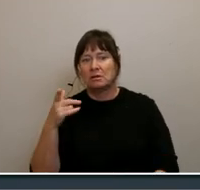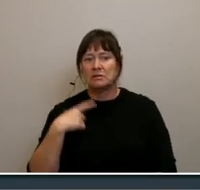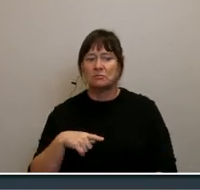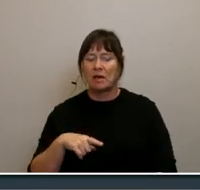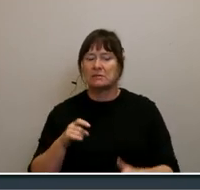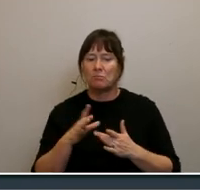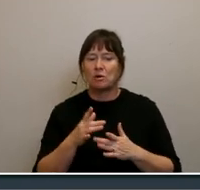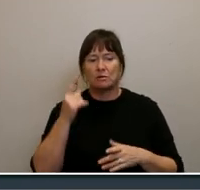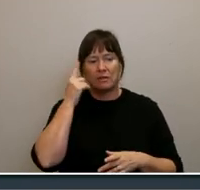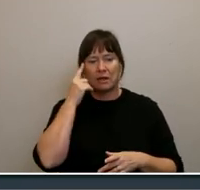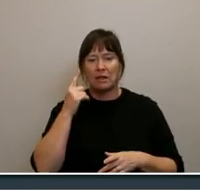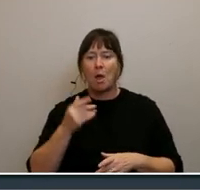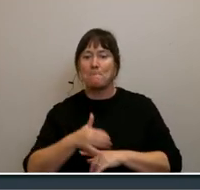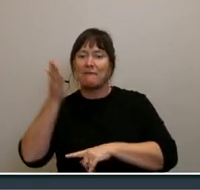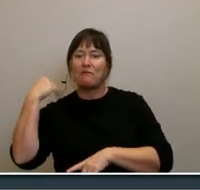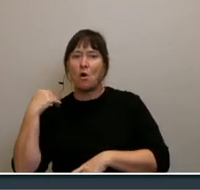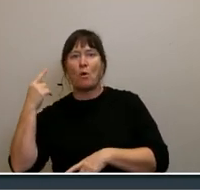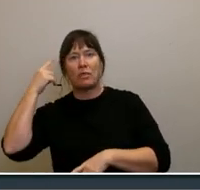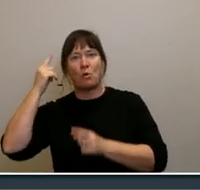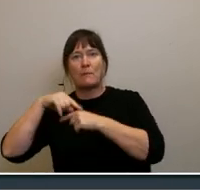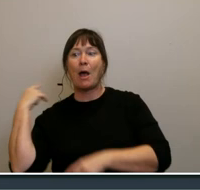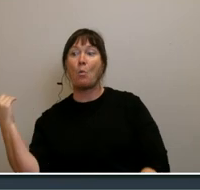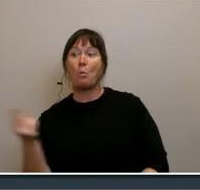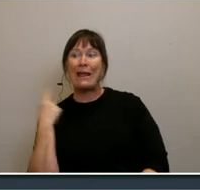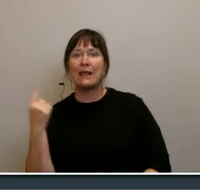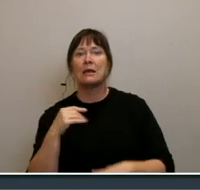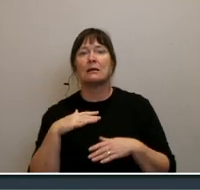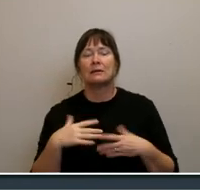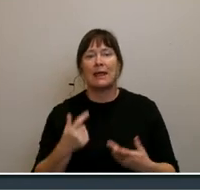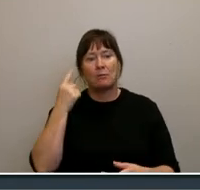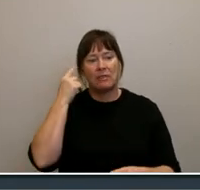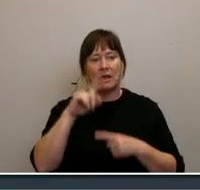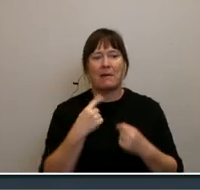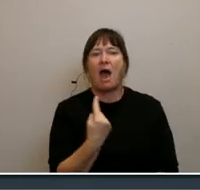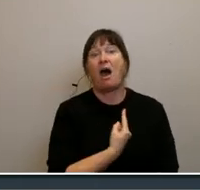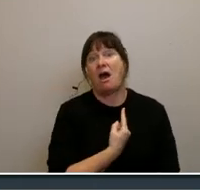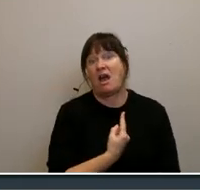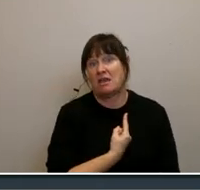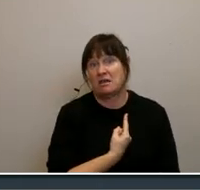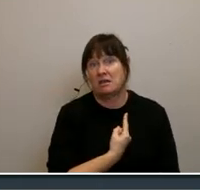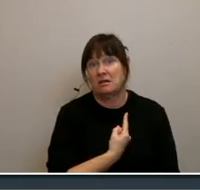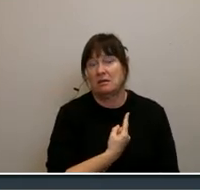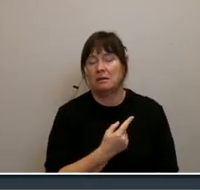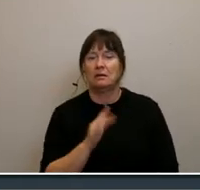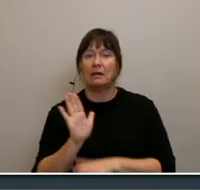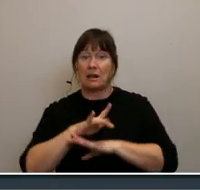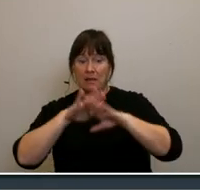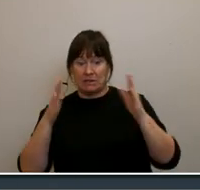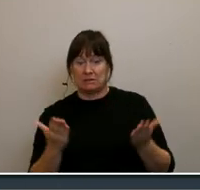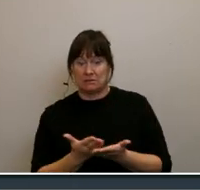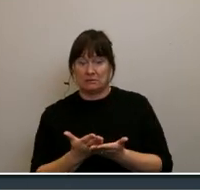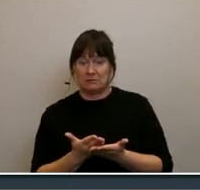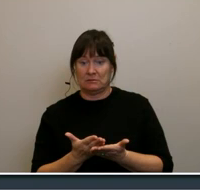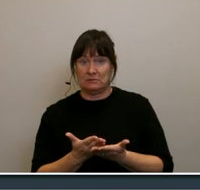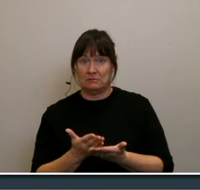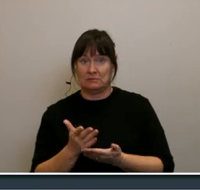important. As you all know, the threat of climate change has now become a reality, as it is already manifesting in devastating